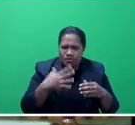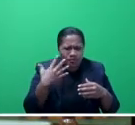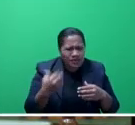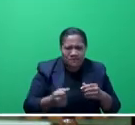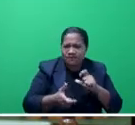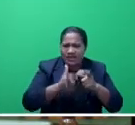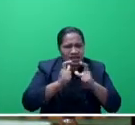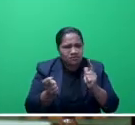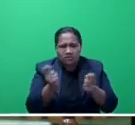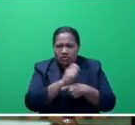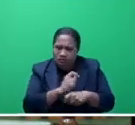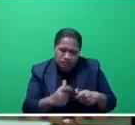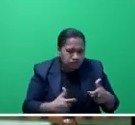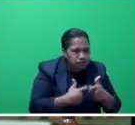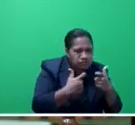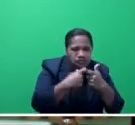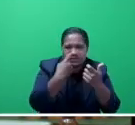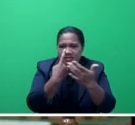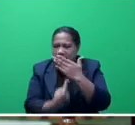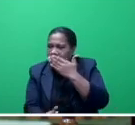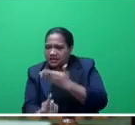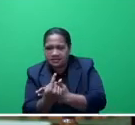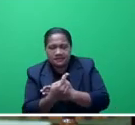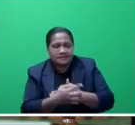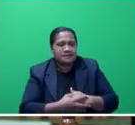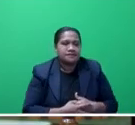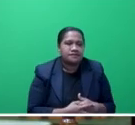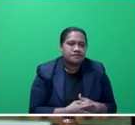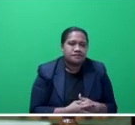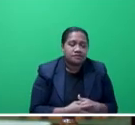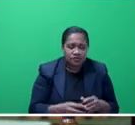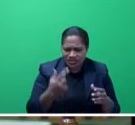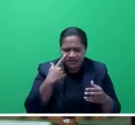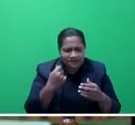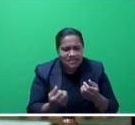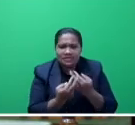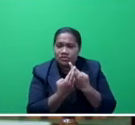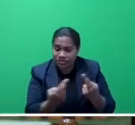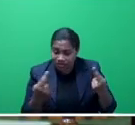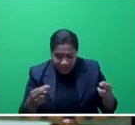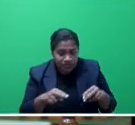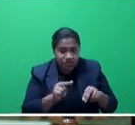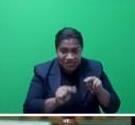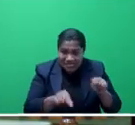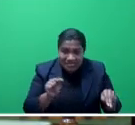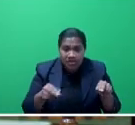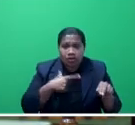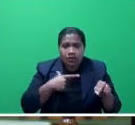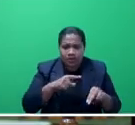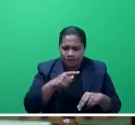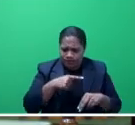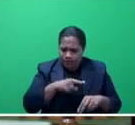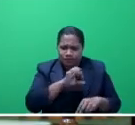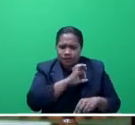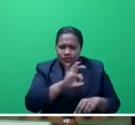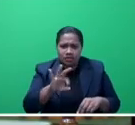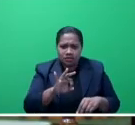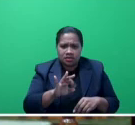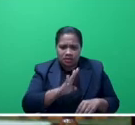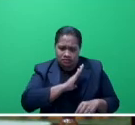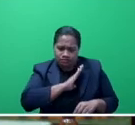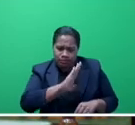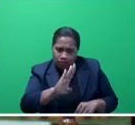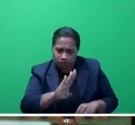change, playing economic catch-up and scrambling to find the resources we need because we did not act boldly when we had the